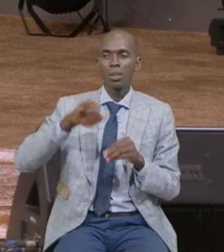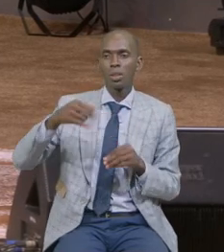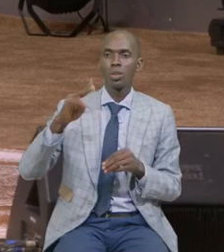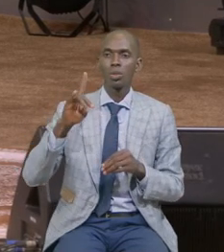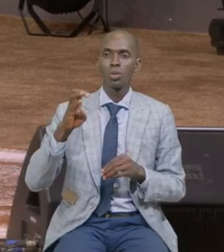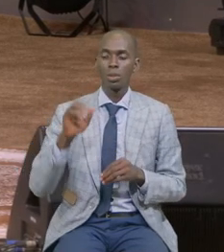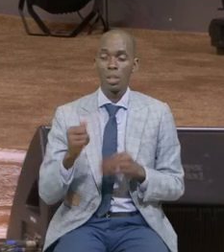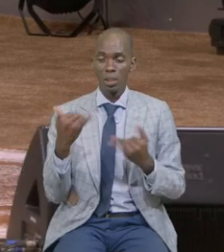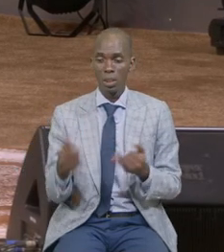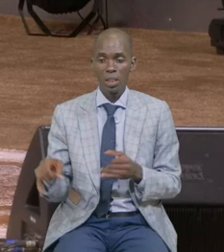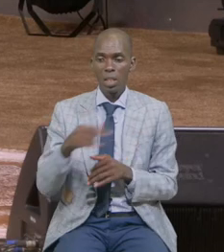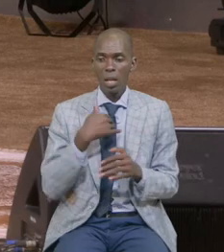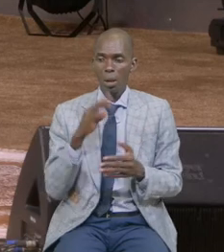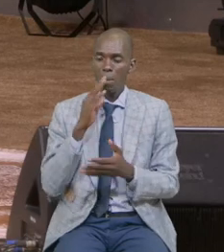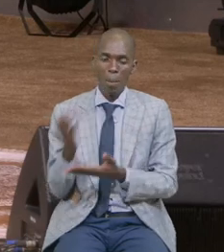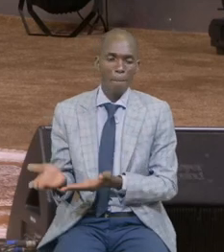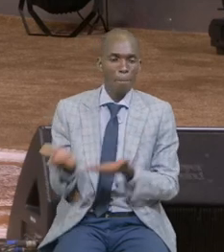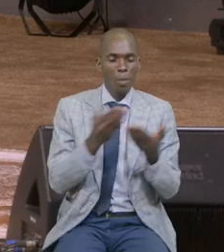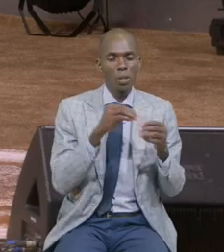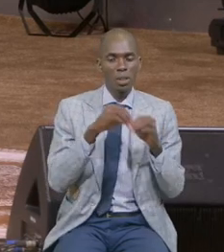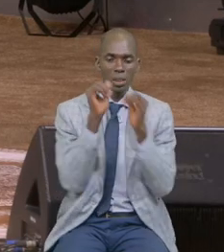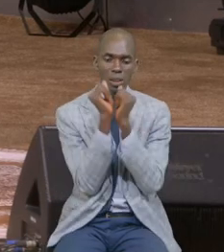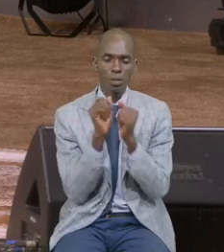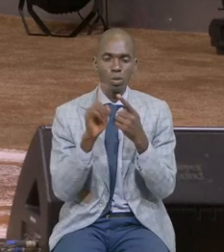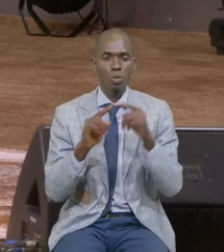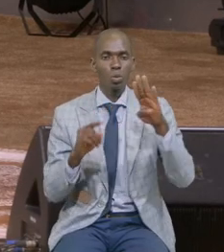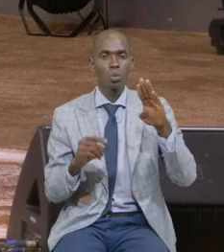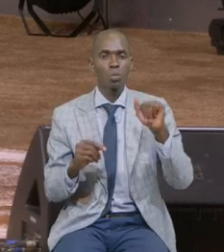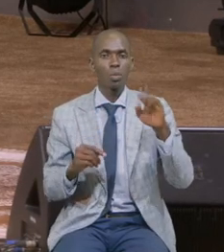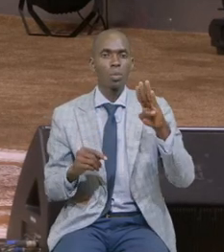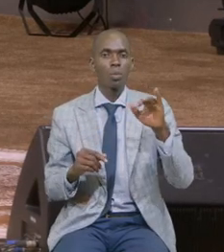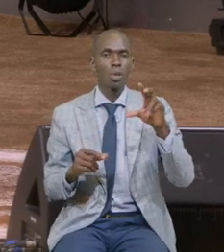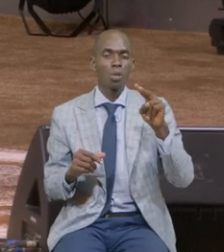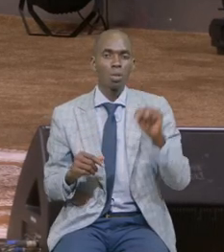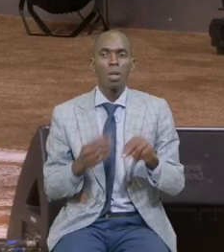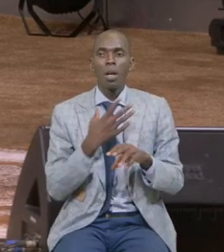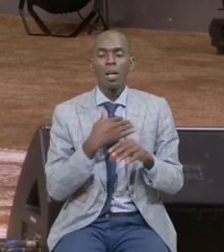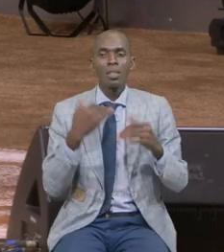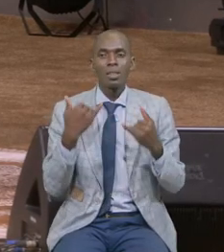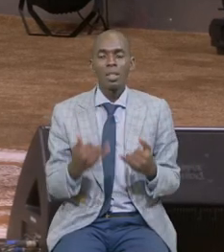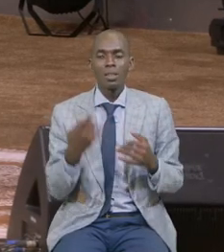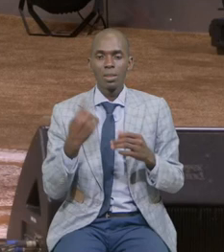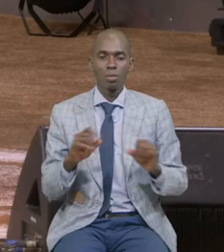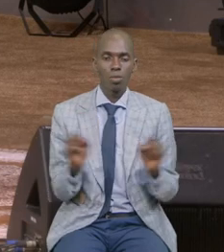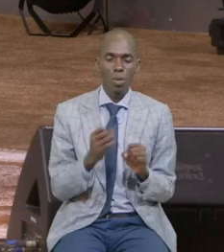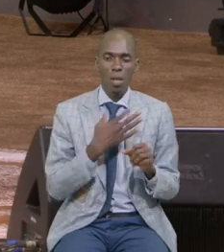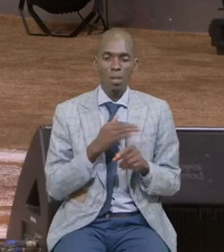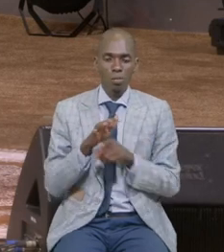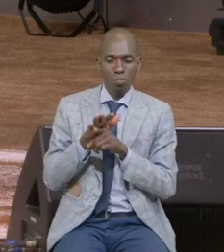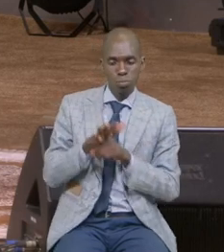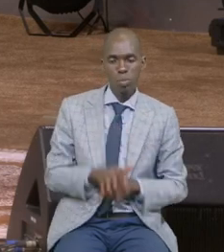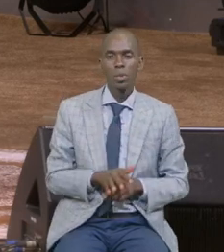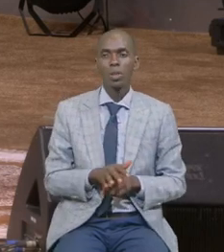carried to captivity in Babylon and then the French and the trial and the pressure and the domination